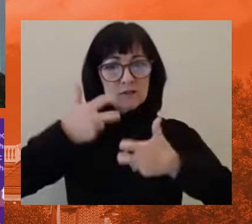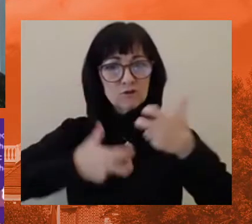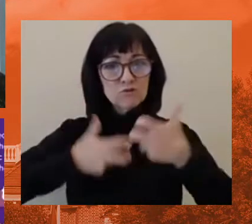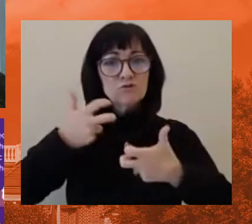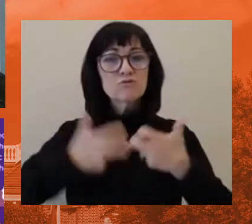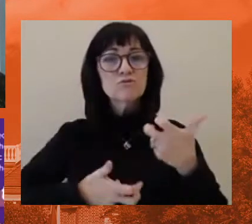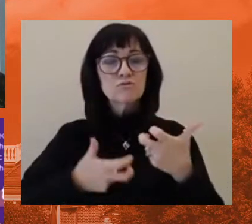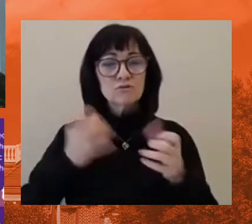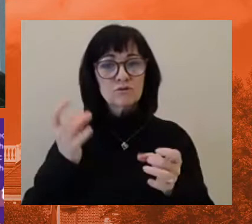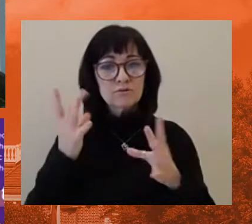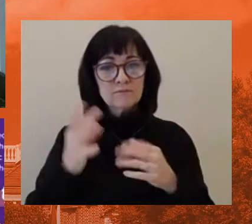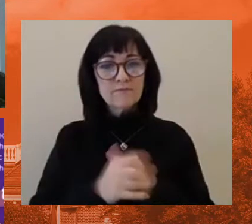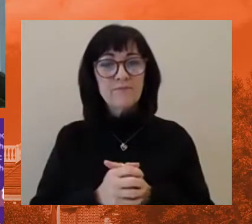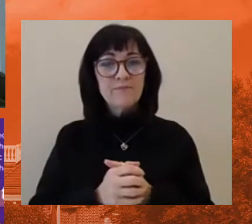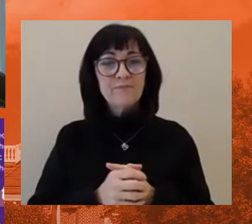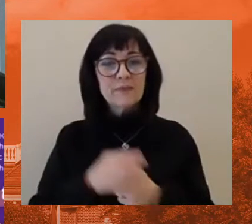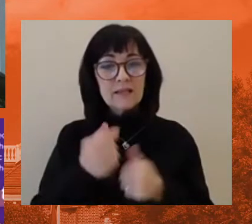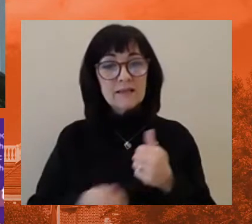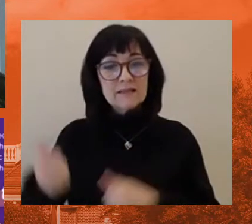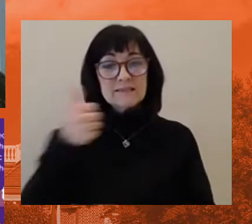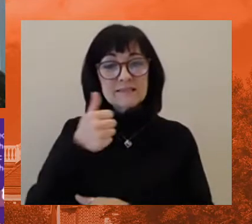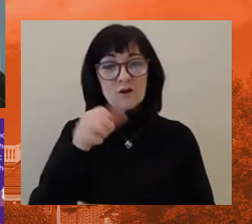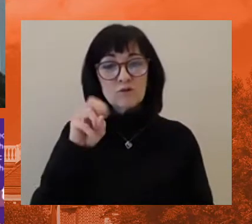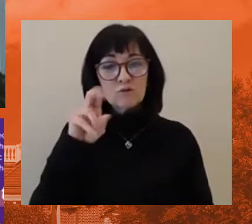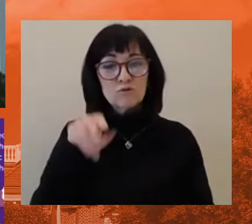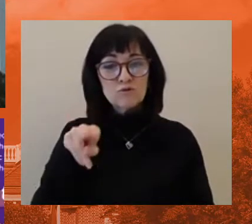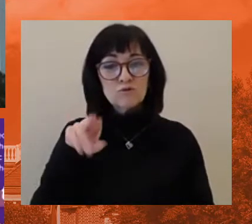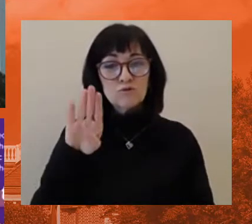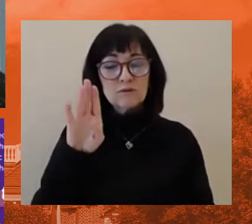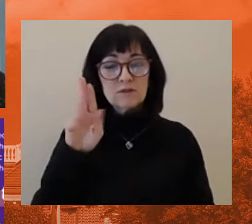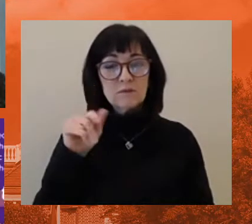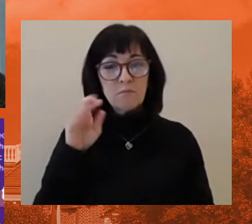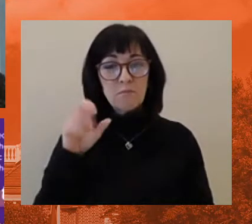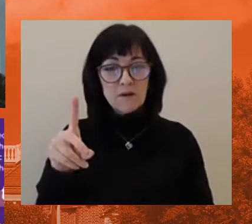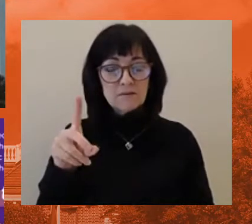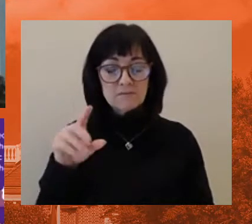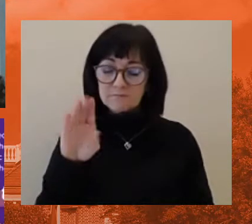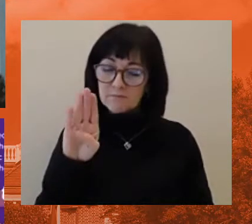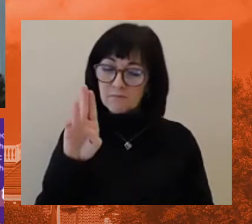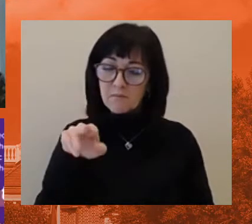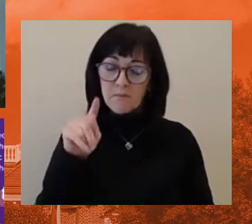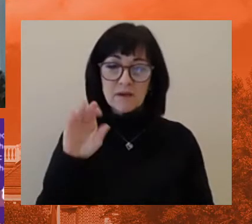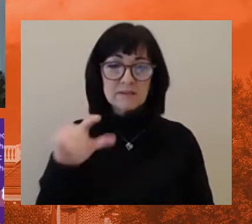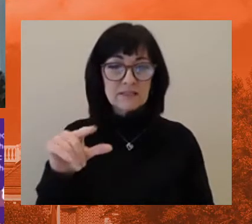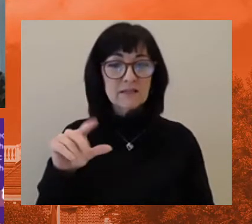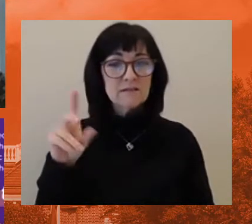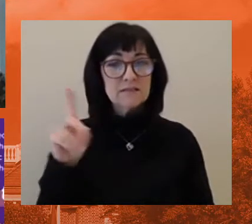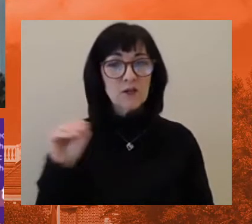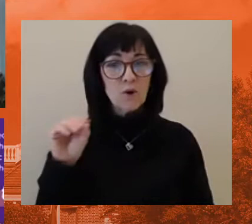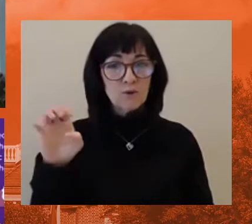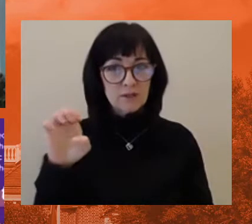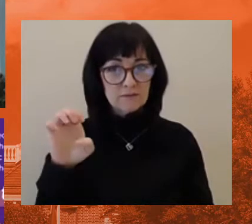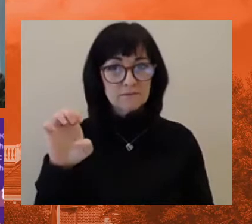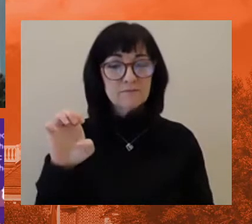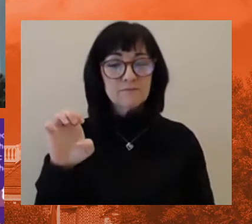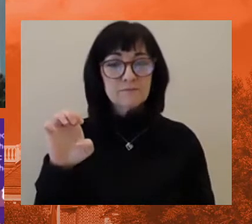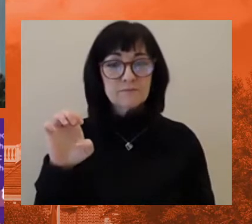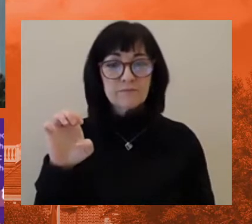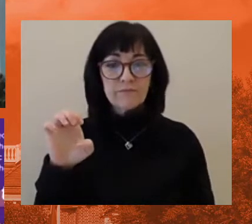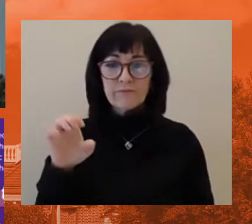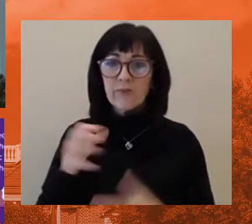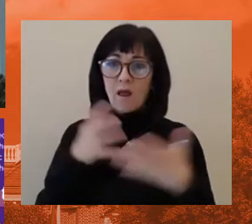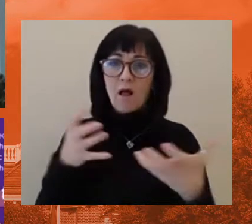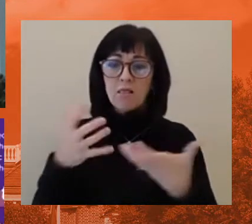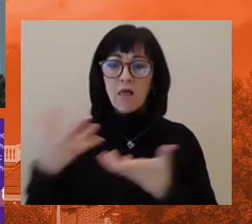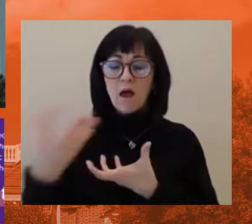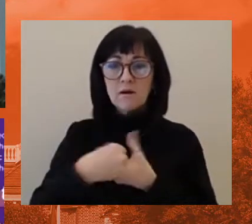Secretary Susan Bunting, the Secretary of the Department of Education, really where there's so much